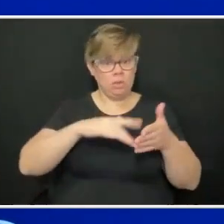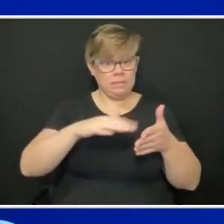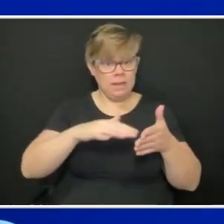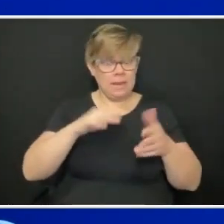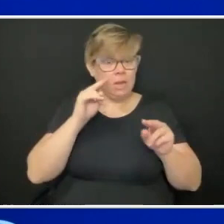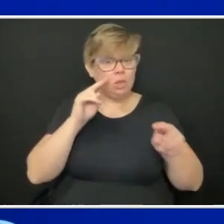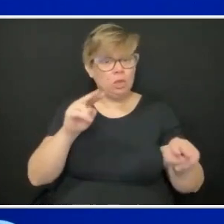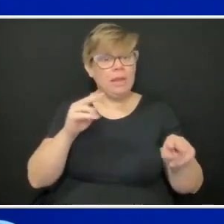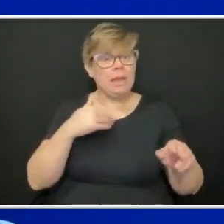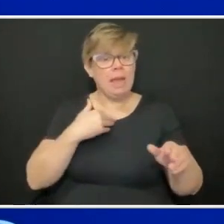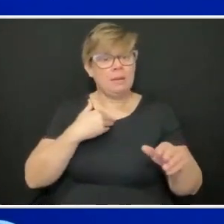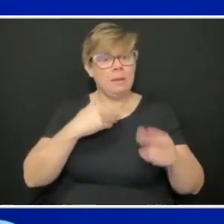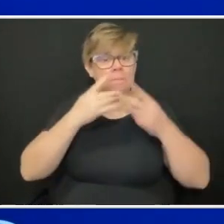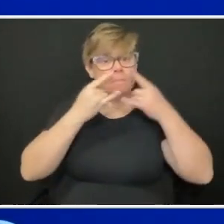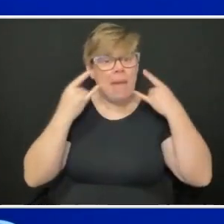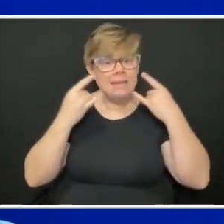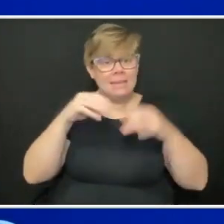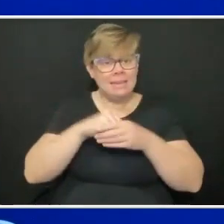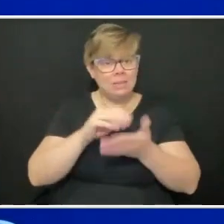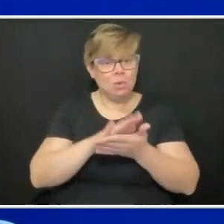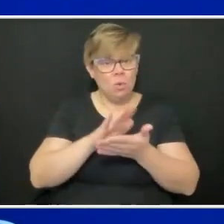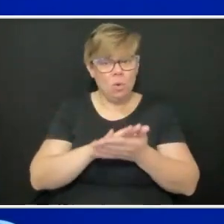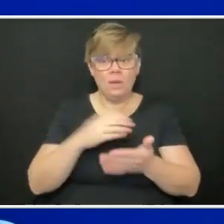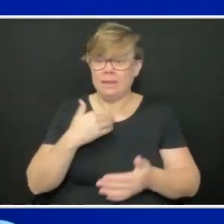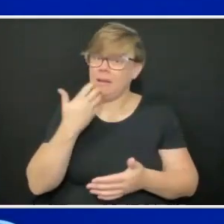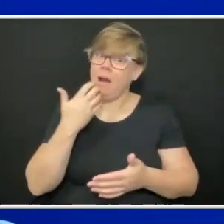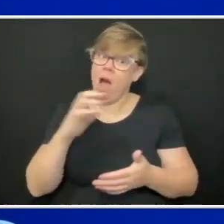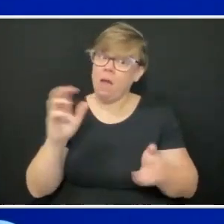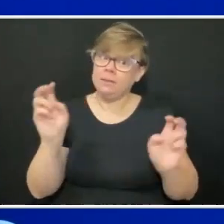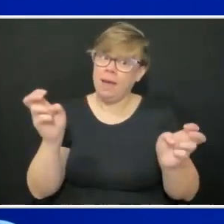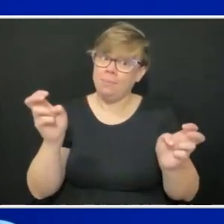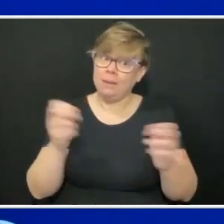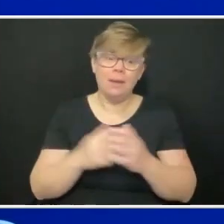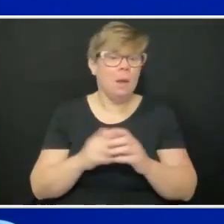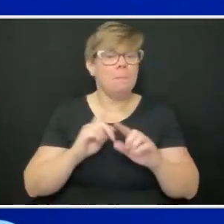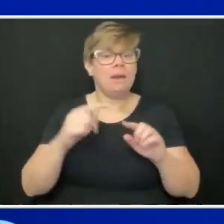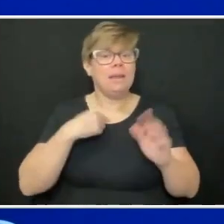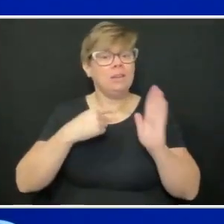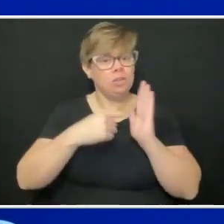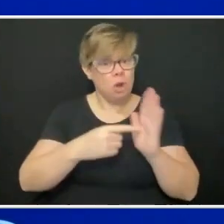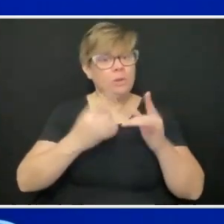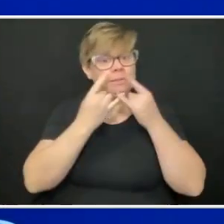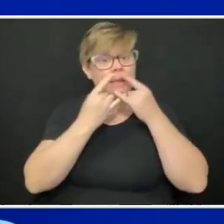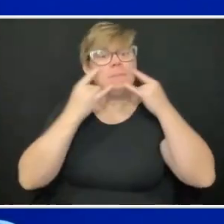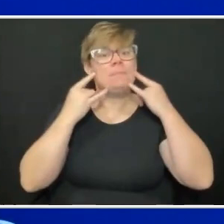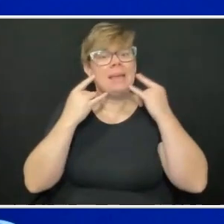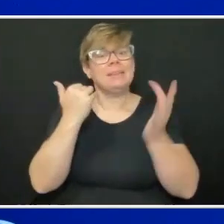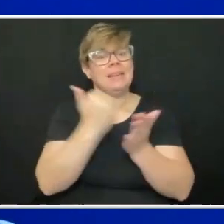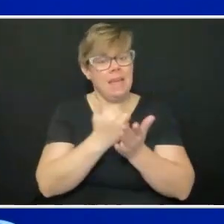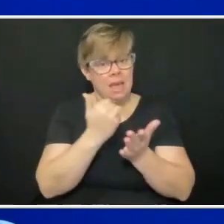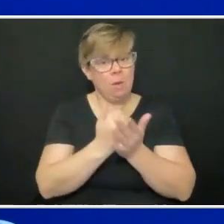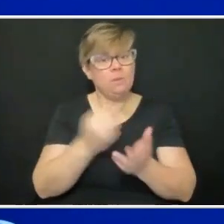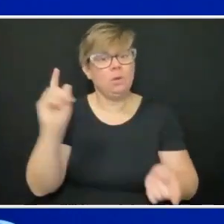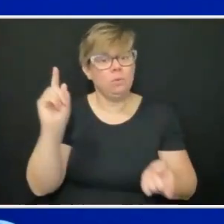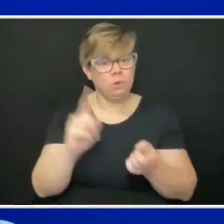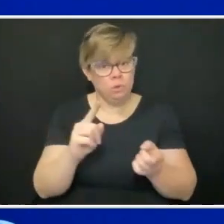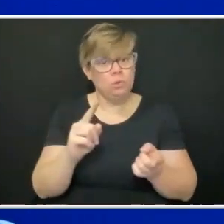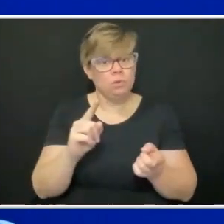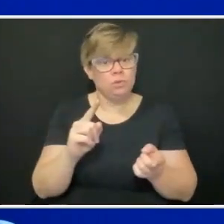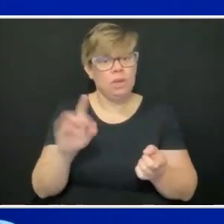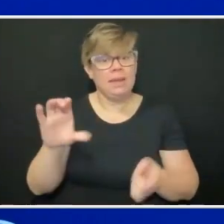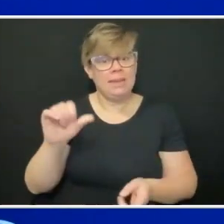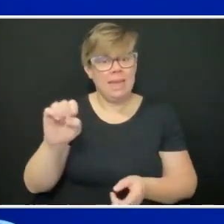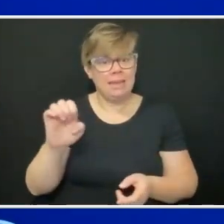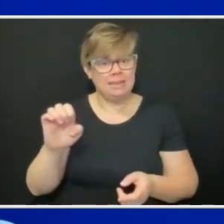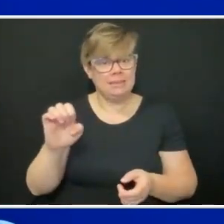schools. We know that was such a hot topic as well, and it showed that actually masking did help reduce cases around that area. So I